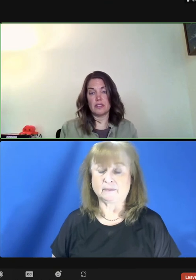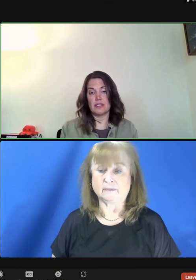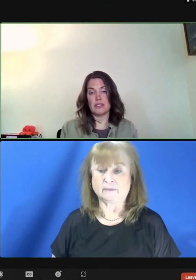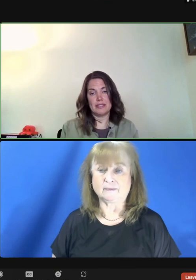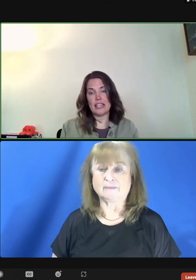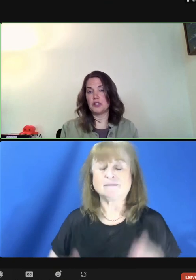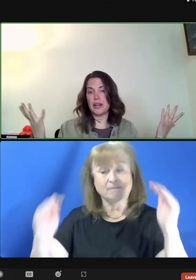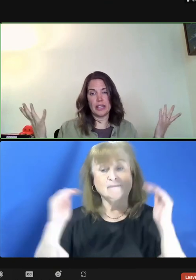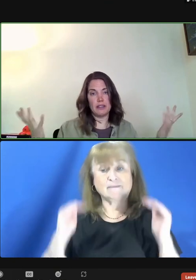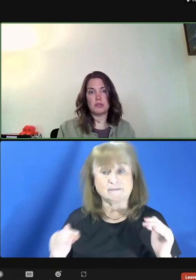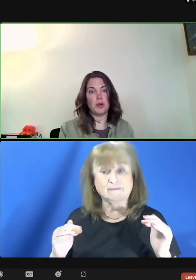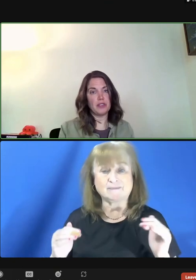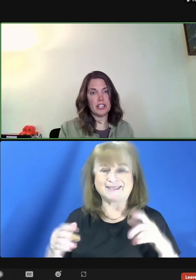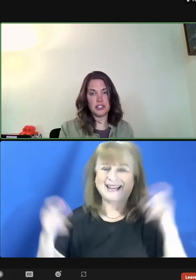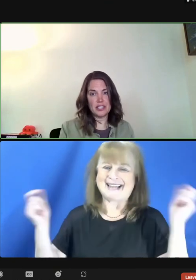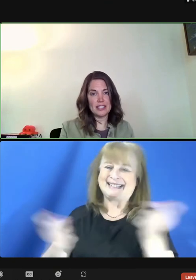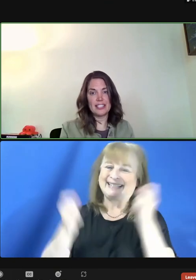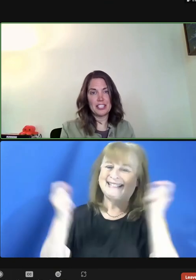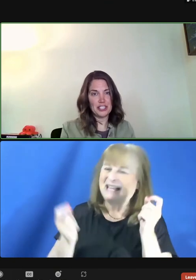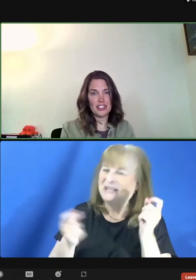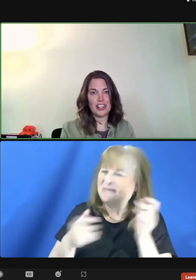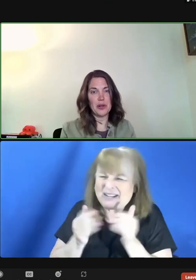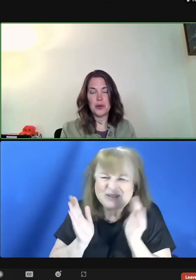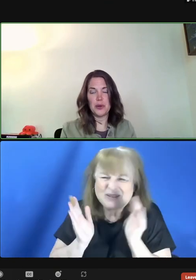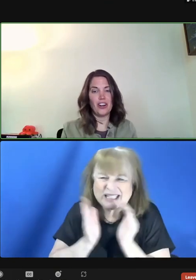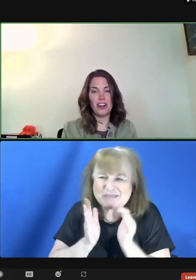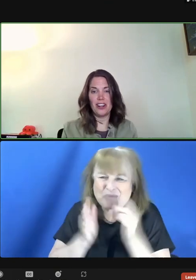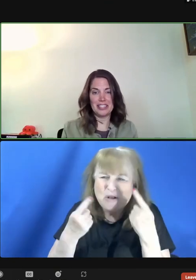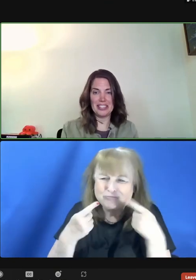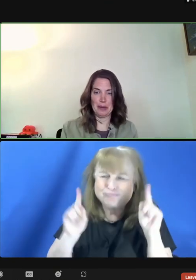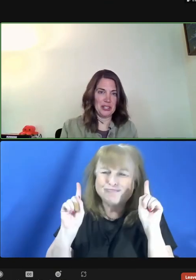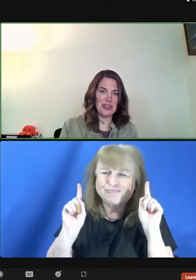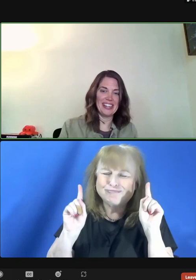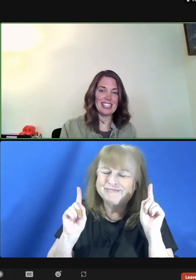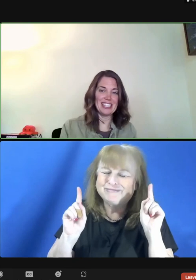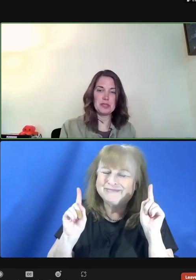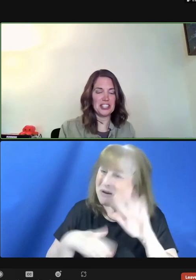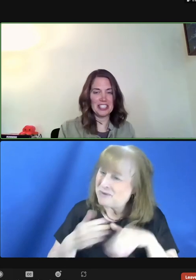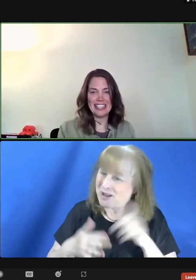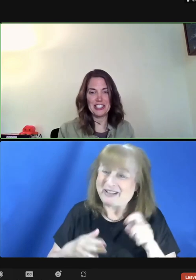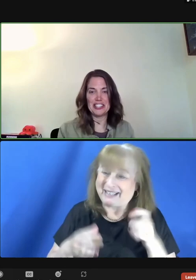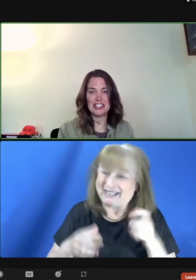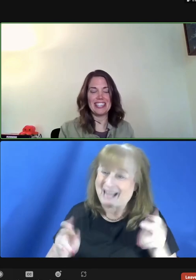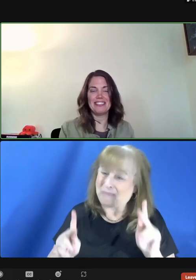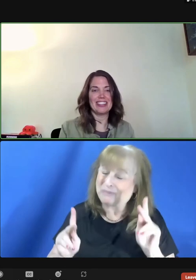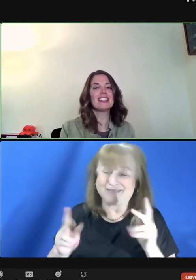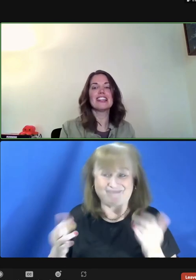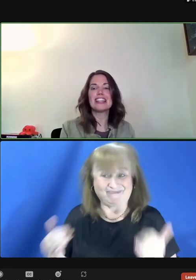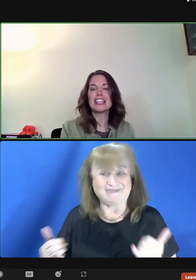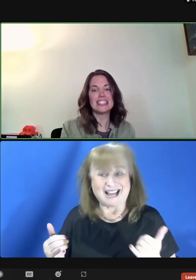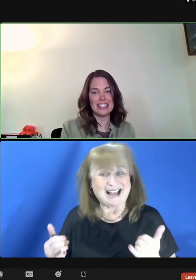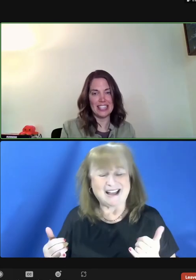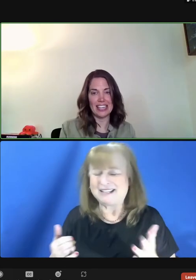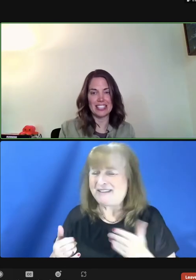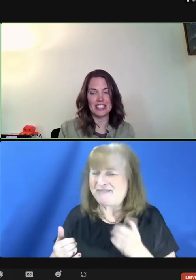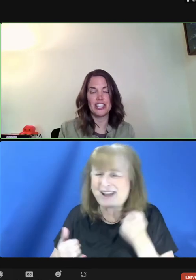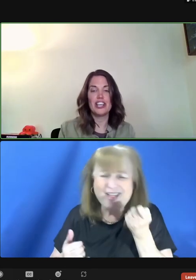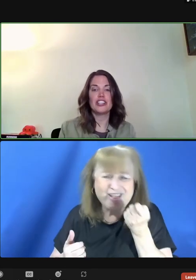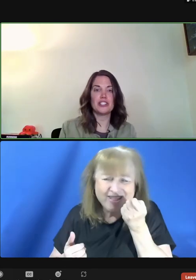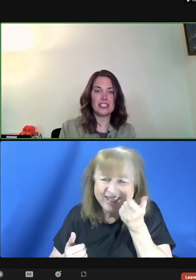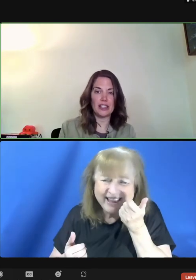And then, of course, celebrating even the small victories, right? We all need the opportunity, especially now, to just even the